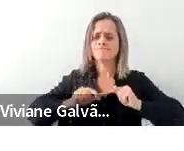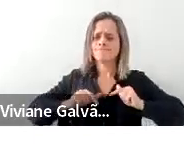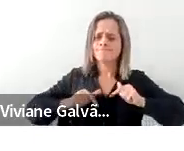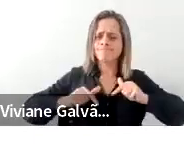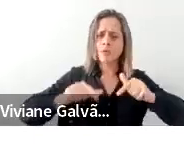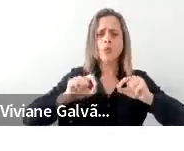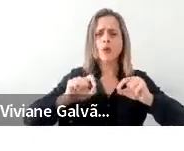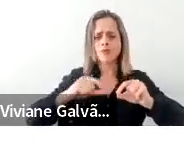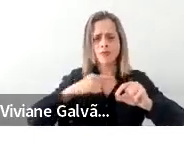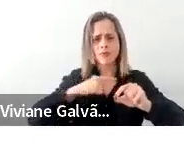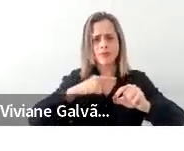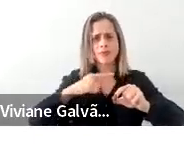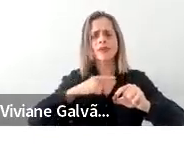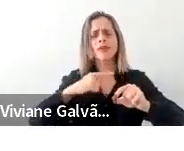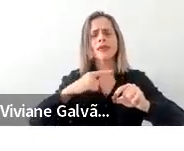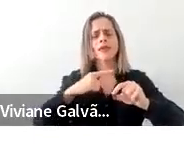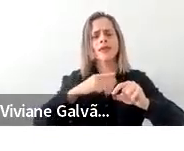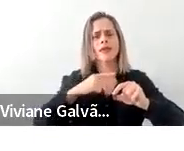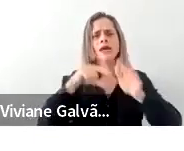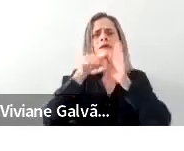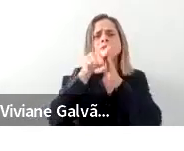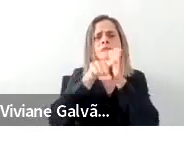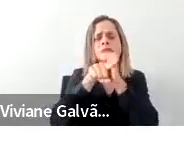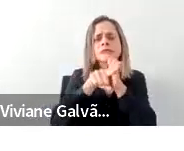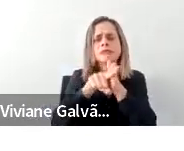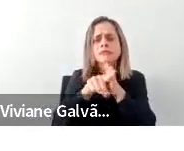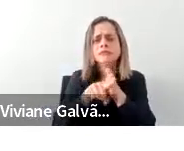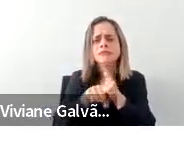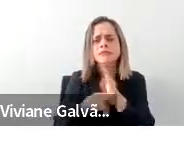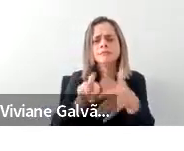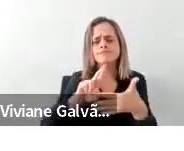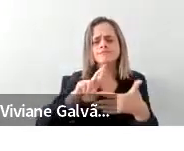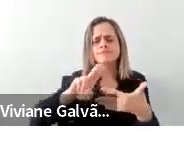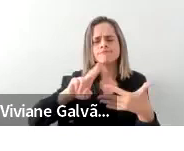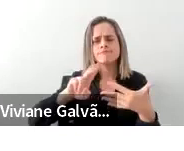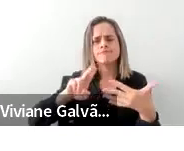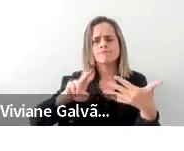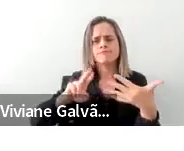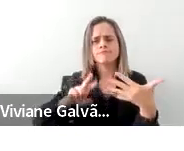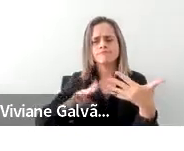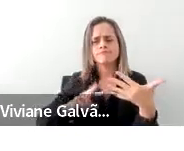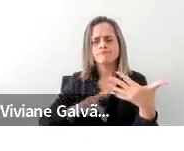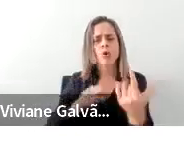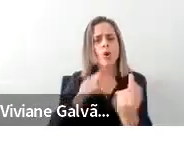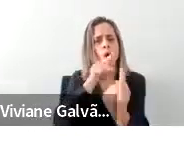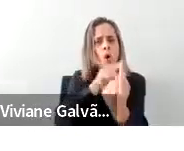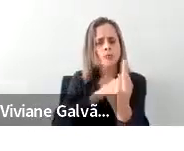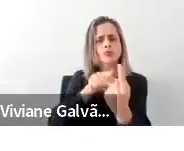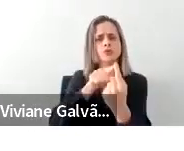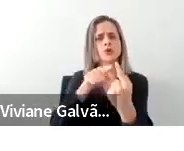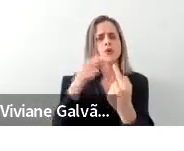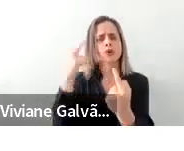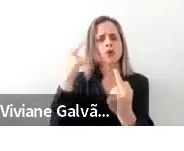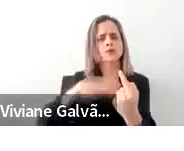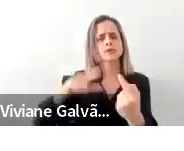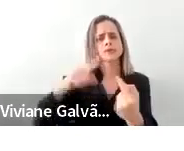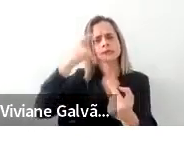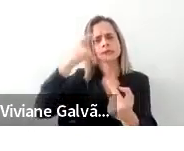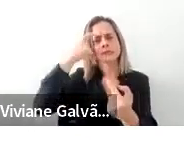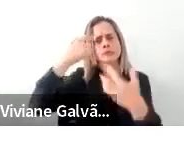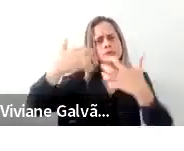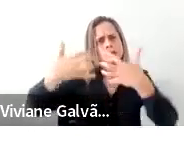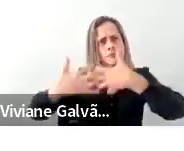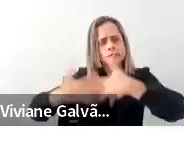that, but we've got to be able to also think about Marx's own method and how we can use that method,